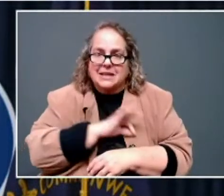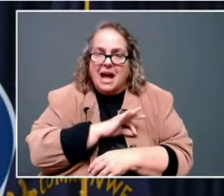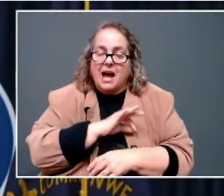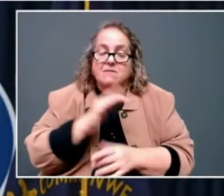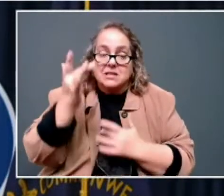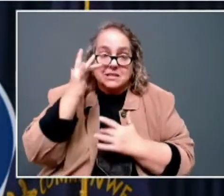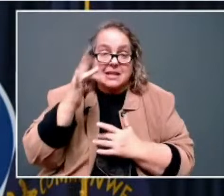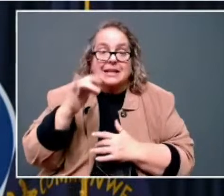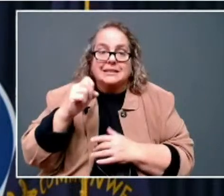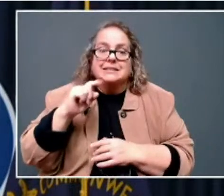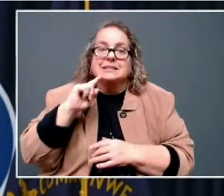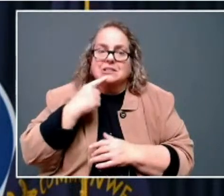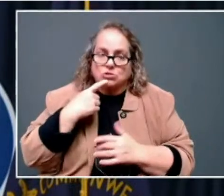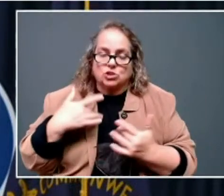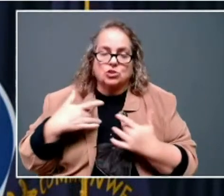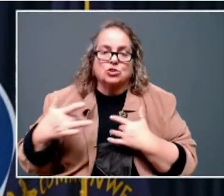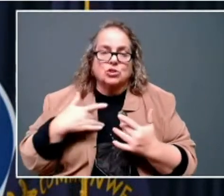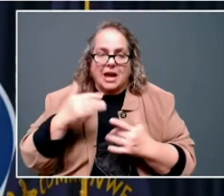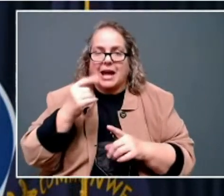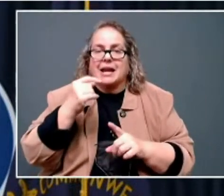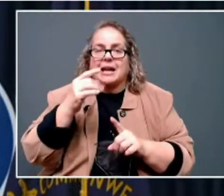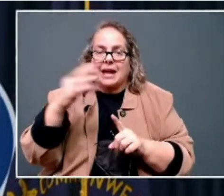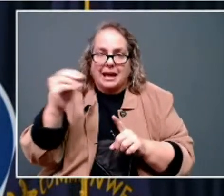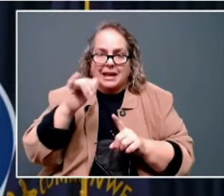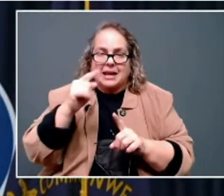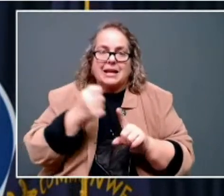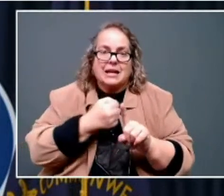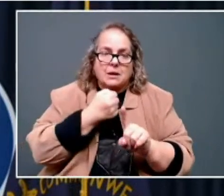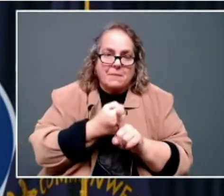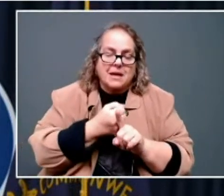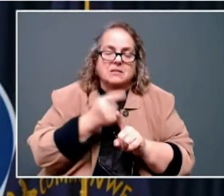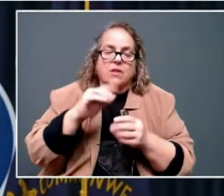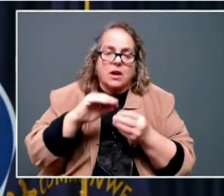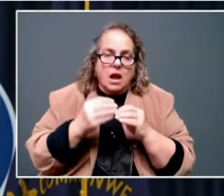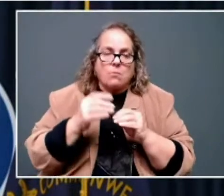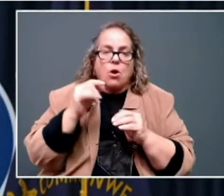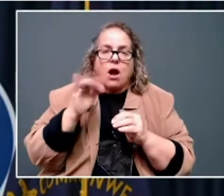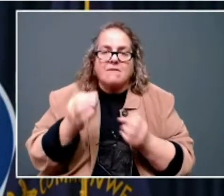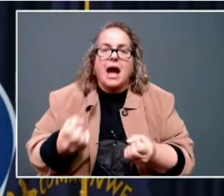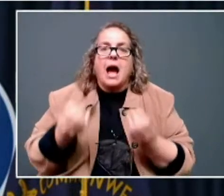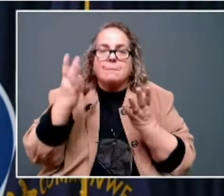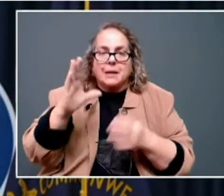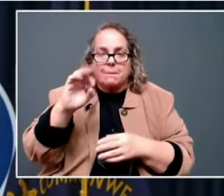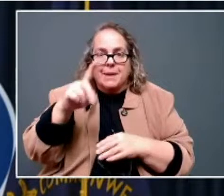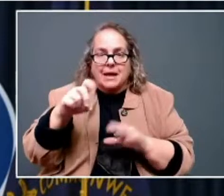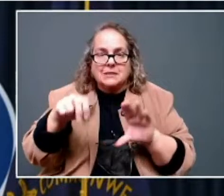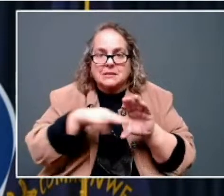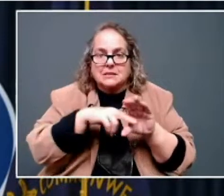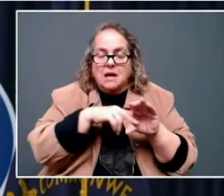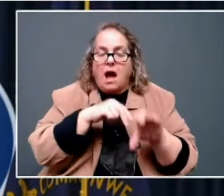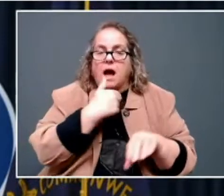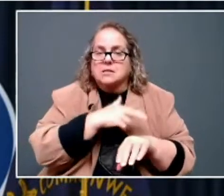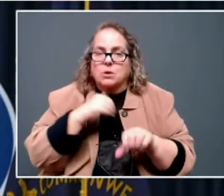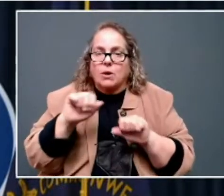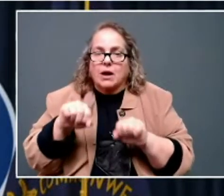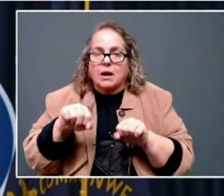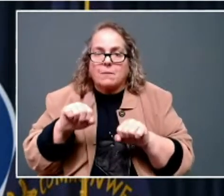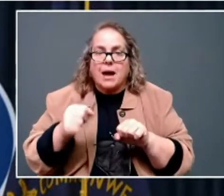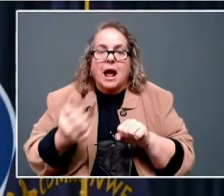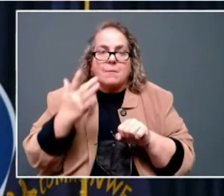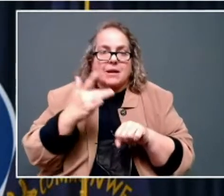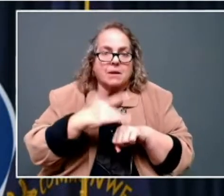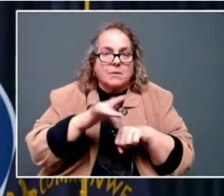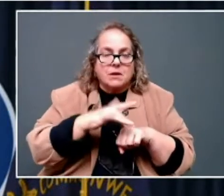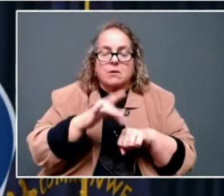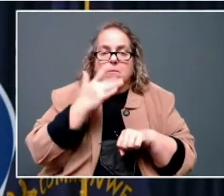serious concern, and it impacts the number of available beds, hospital capacity. Our prime concern on